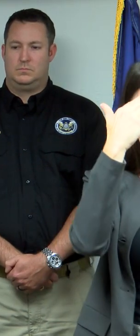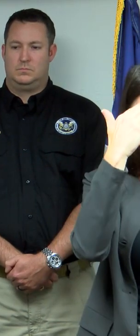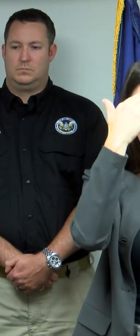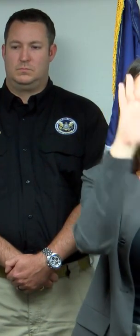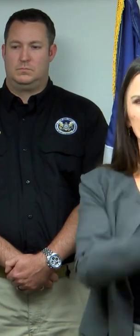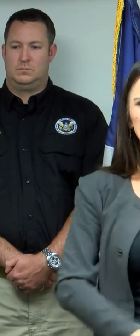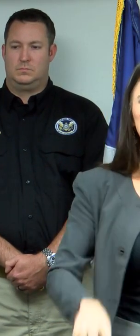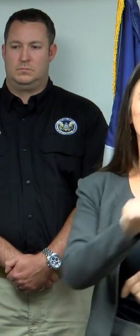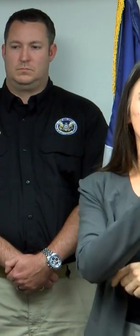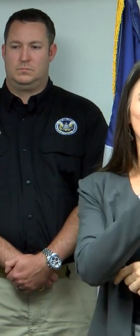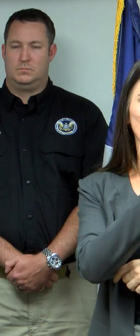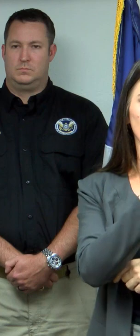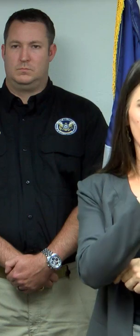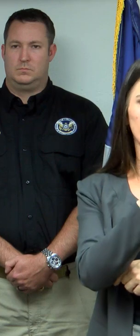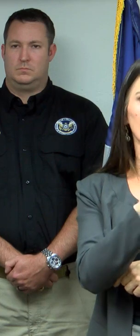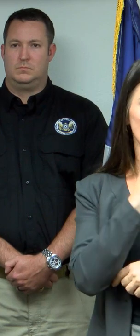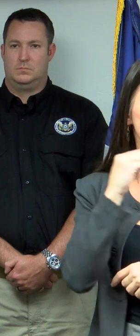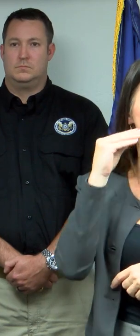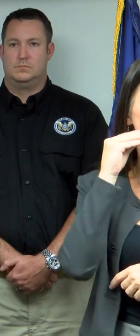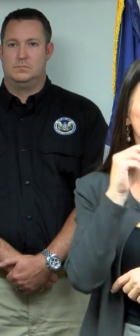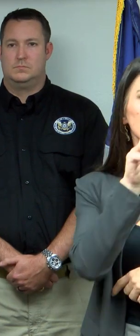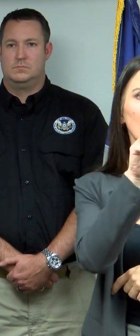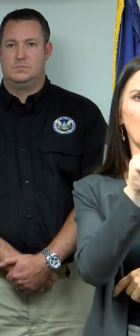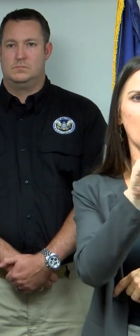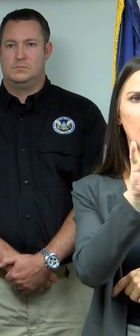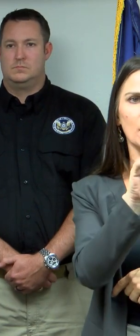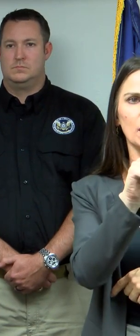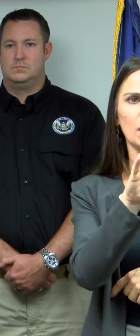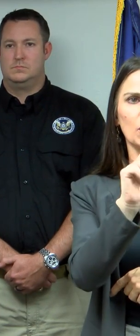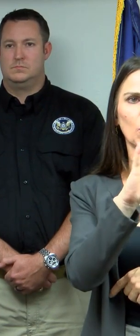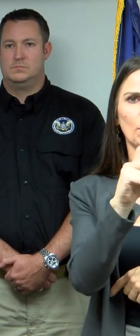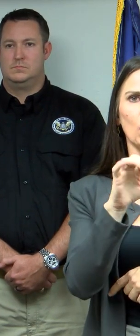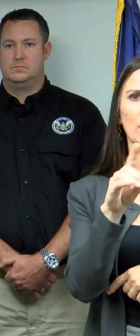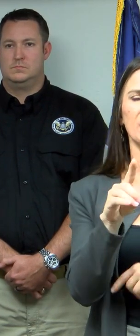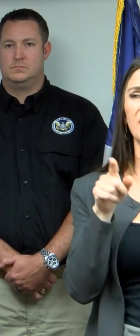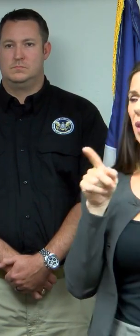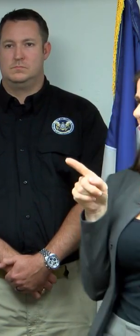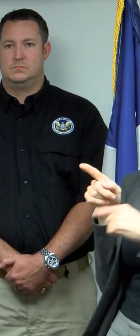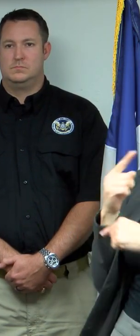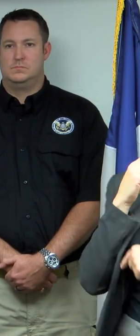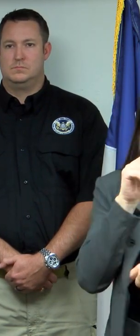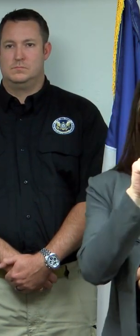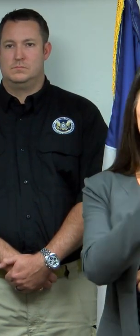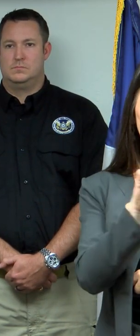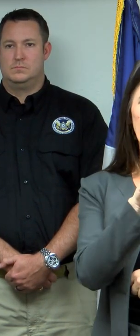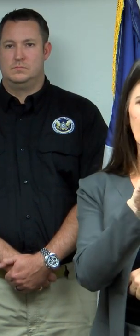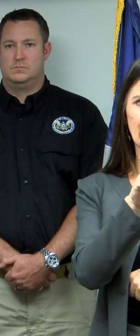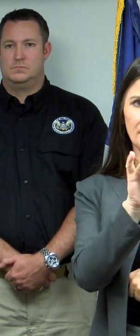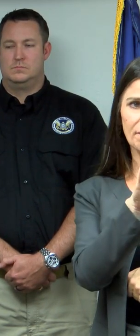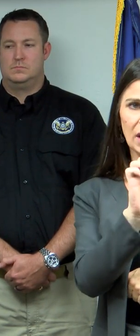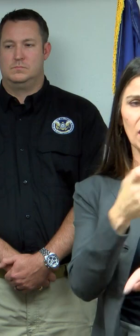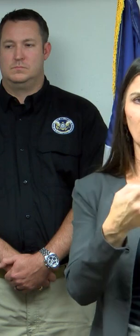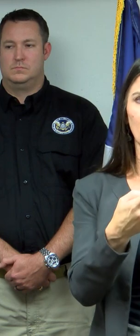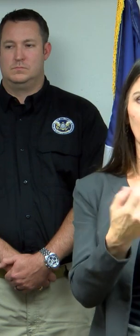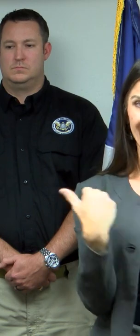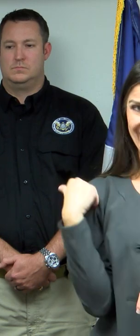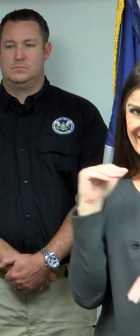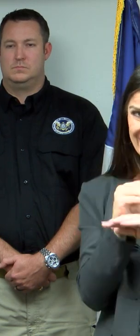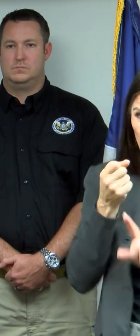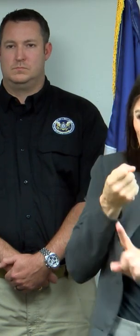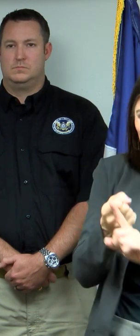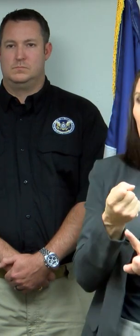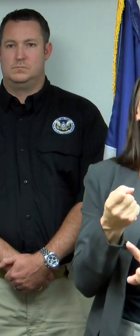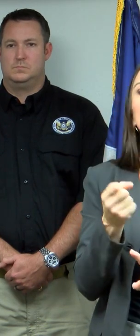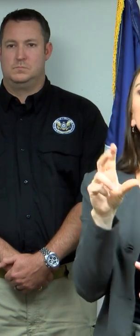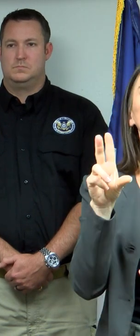approximately 150 homes in the unincorporated area at this point. And when you say Needville was impacted, was that from last night or is that from? No, that was from Tuesday